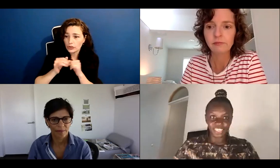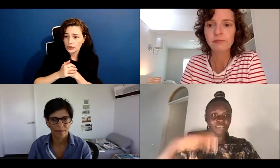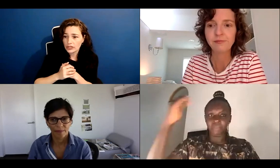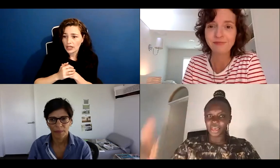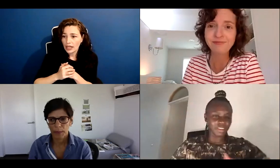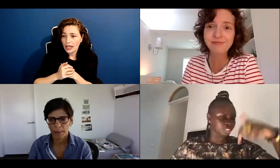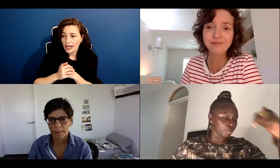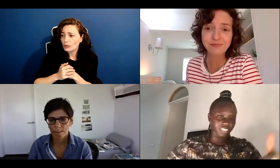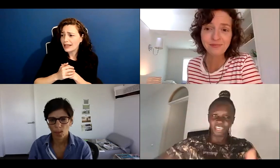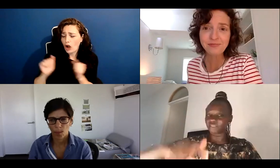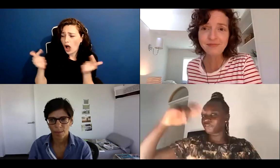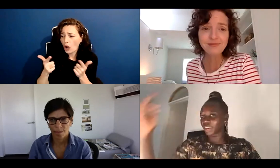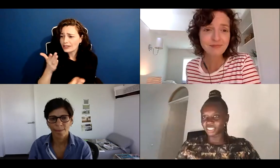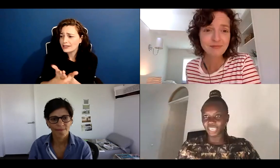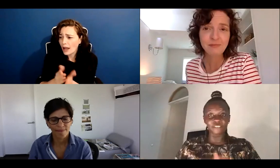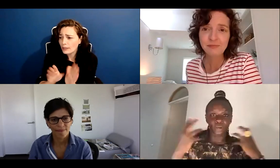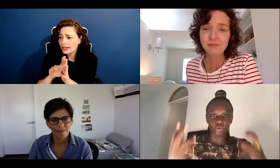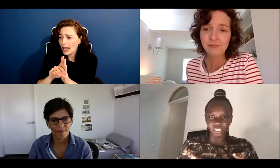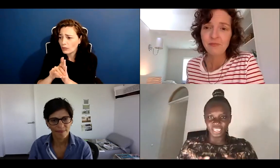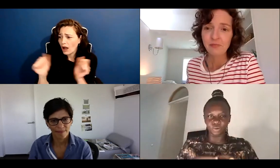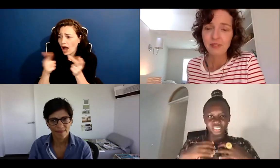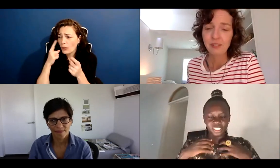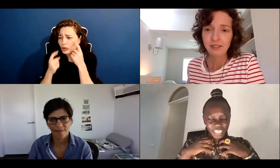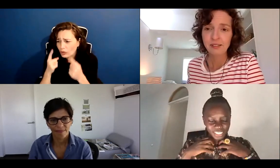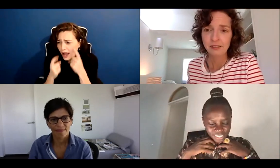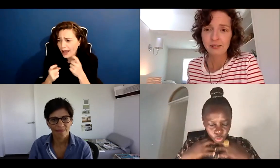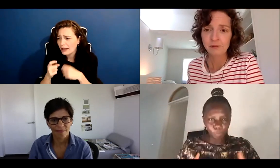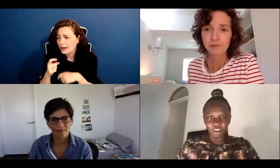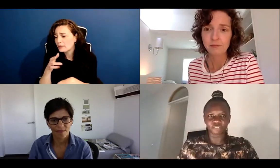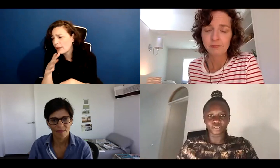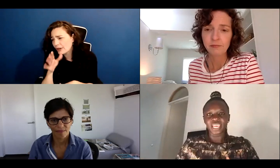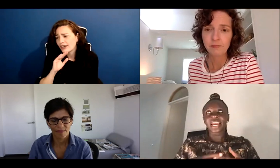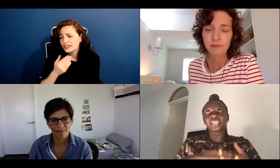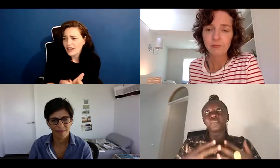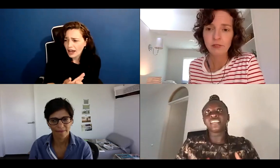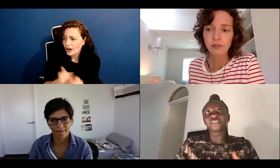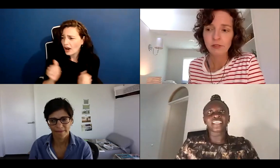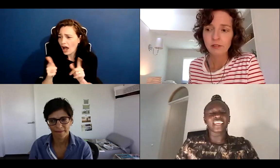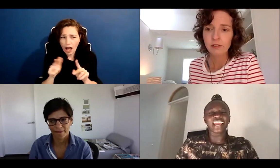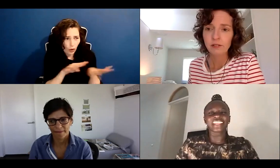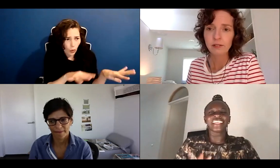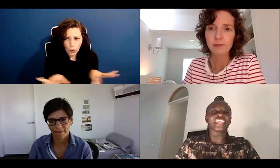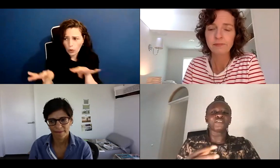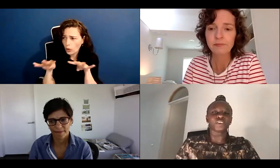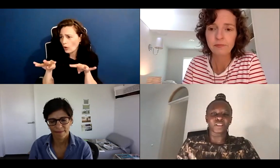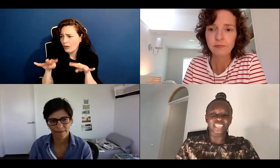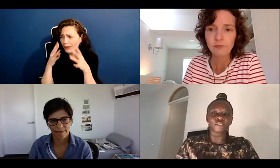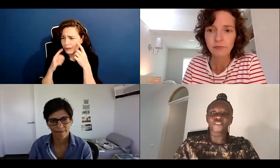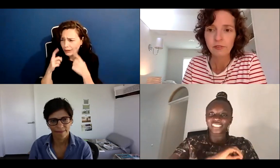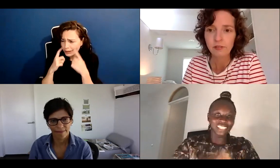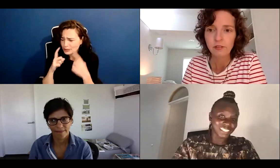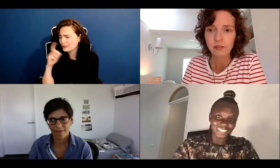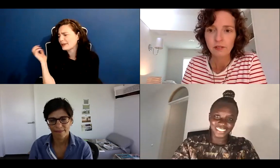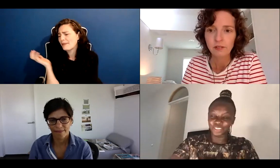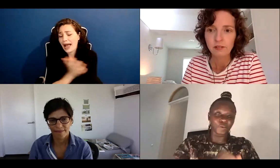cry, like mother, daughter, friend, everyone who was there. It was just like so powerful. And I believe, like, I think in every documentary, like your